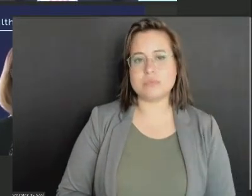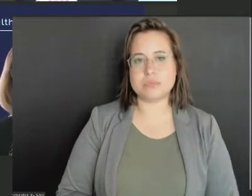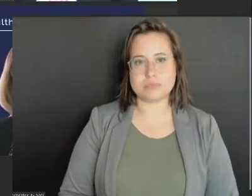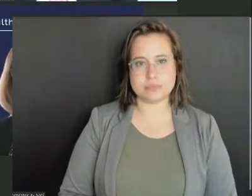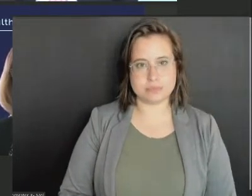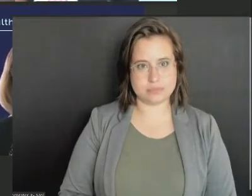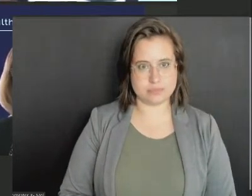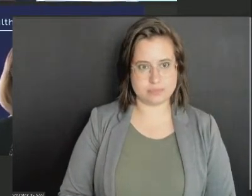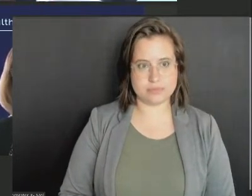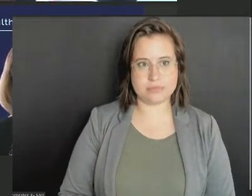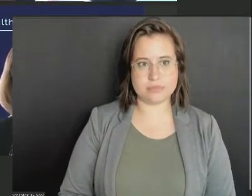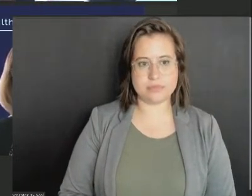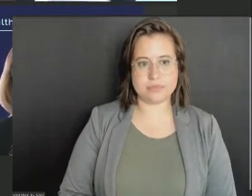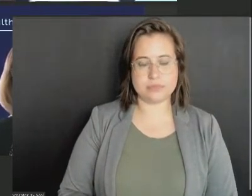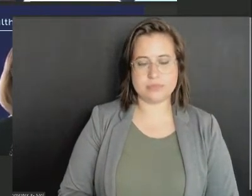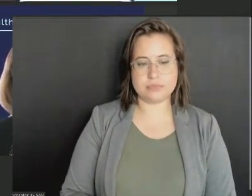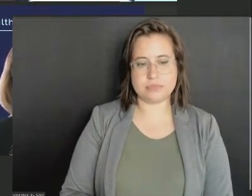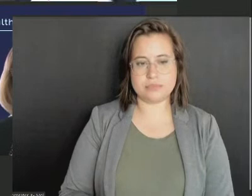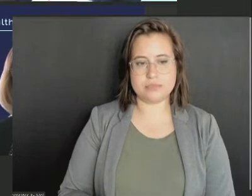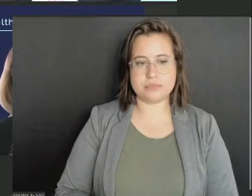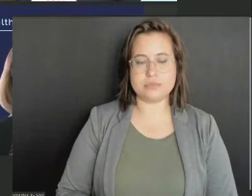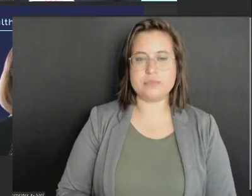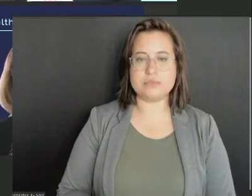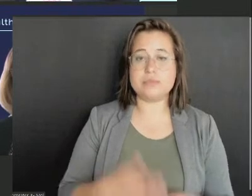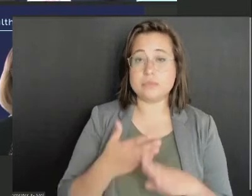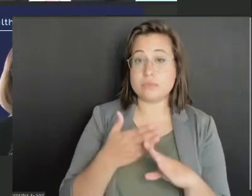Before I get started, I just wanted to